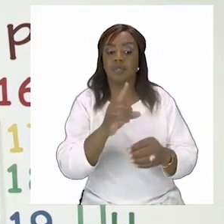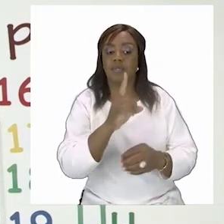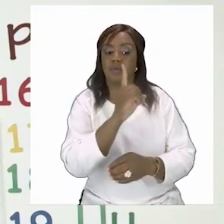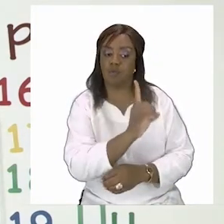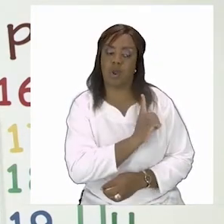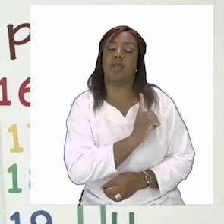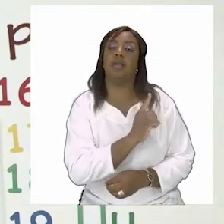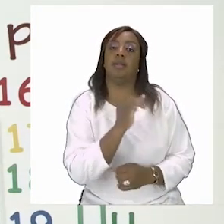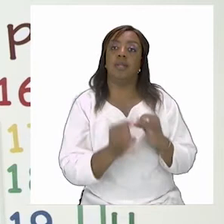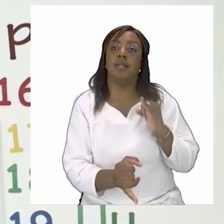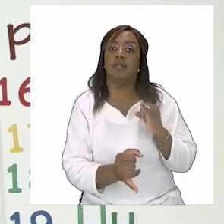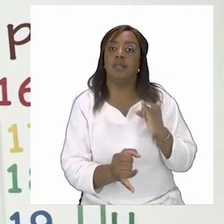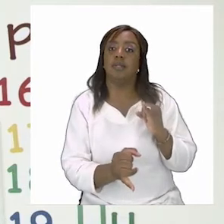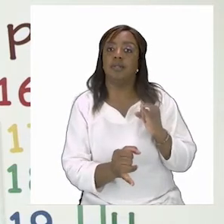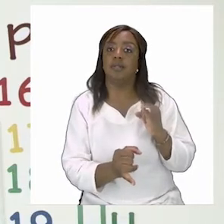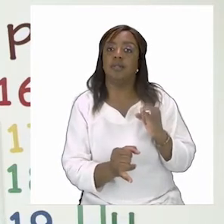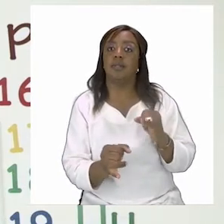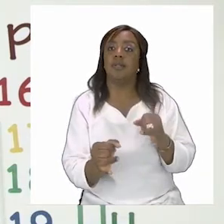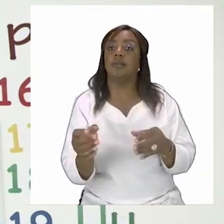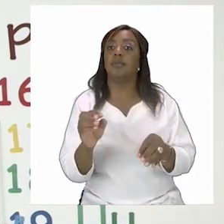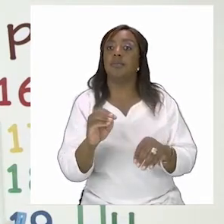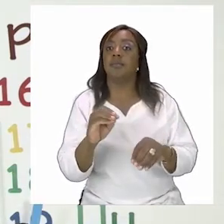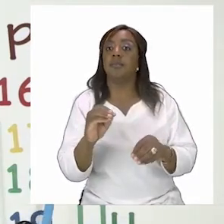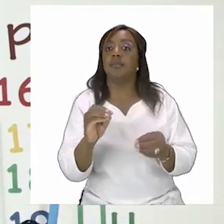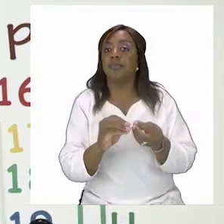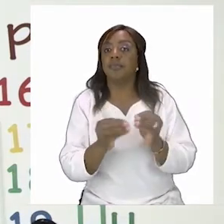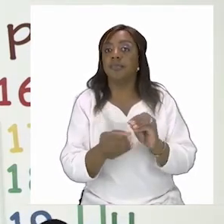1. And a number like